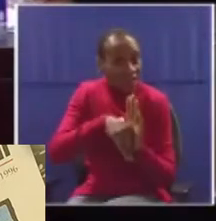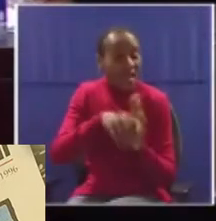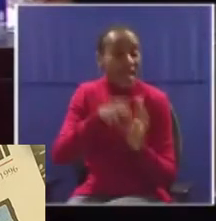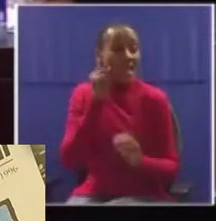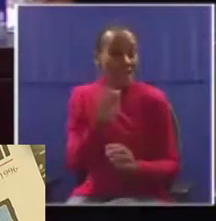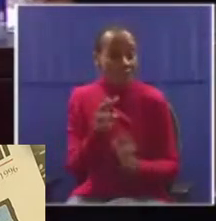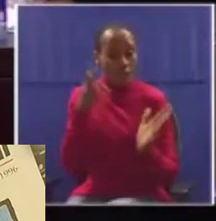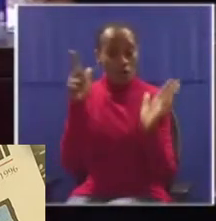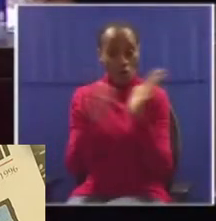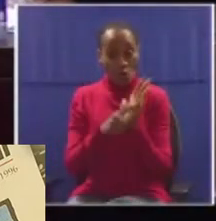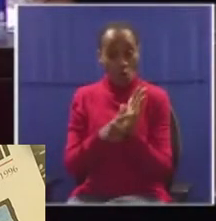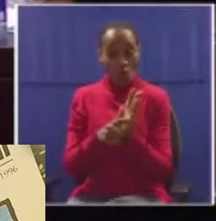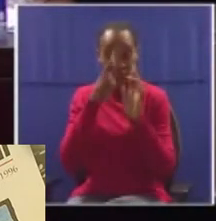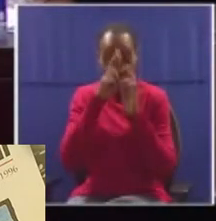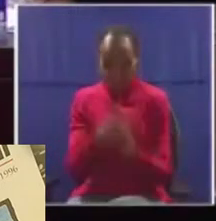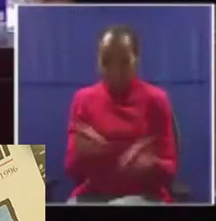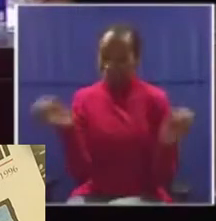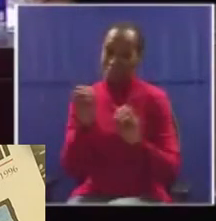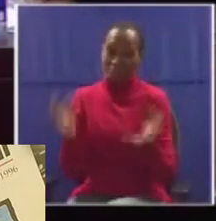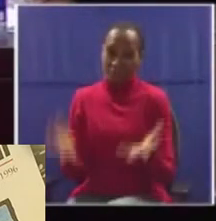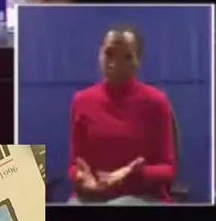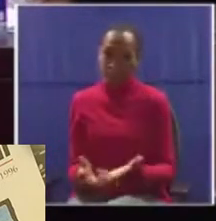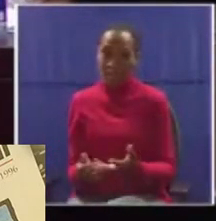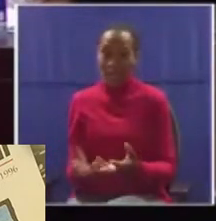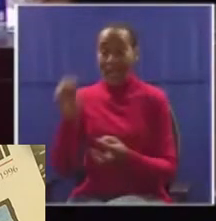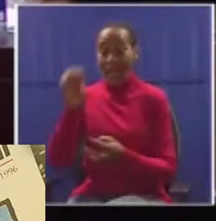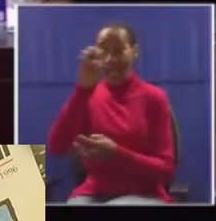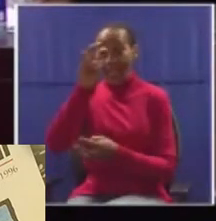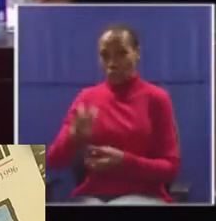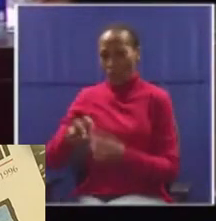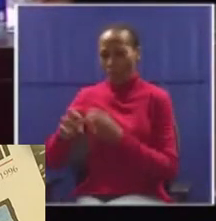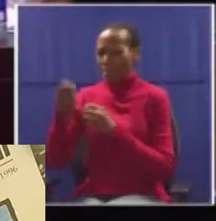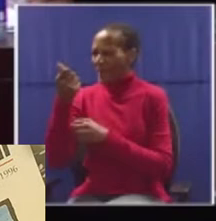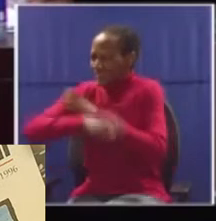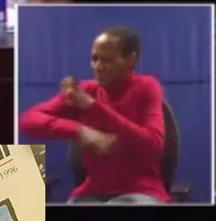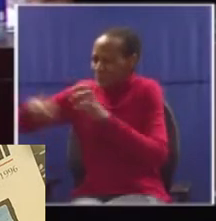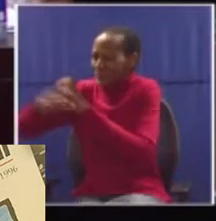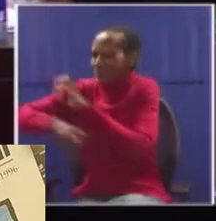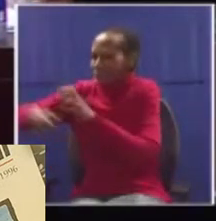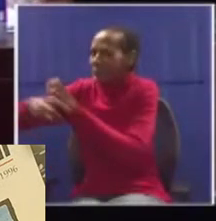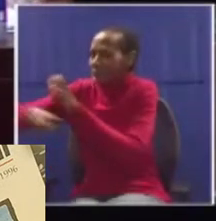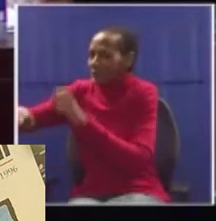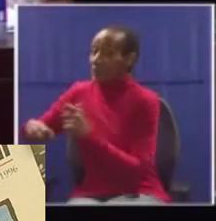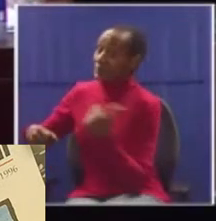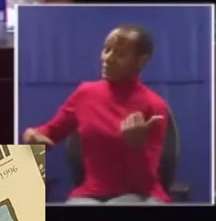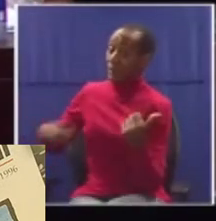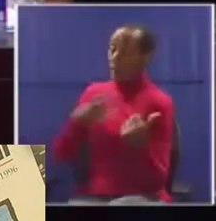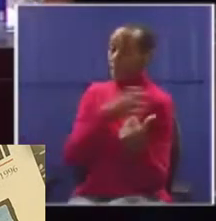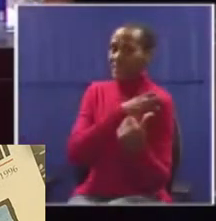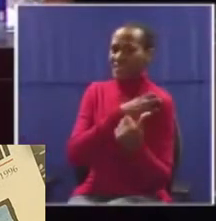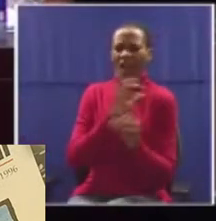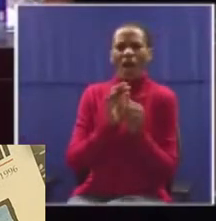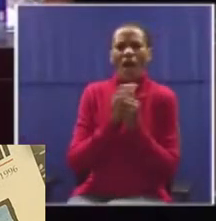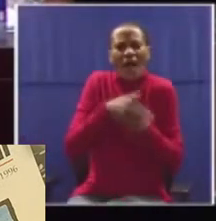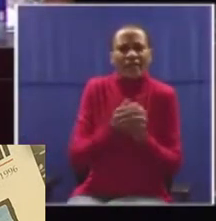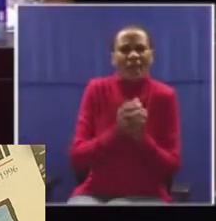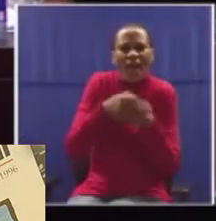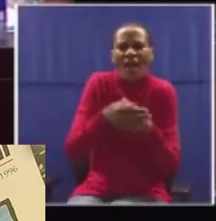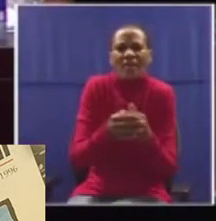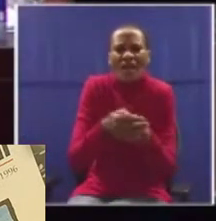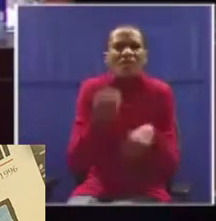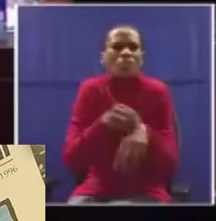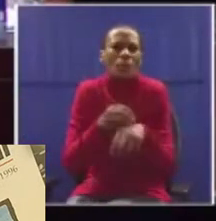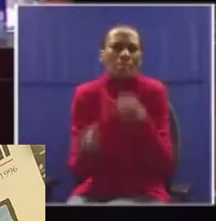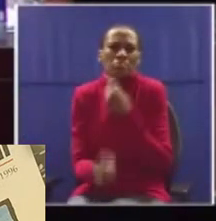over one billion Rand per month is stolen from escom yet the minister agreed to hide irregular and fruitless and wasteful expenditure